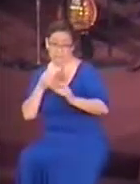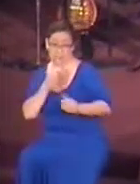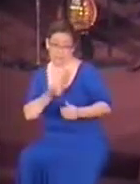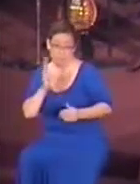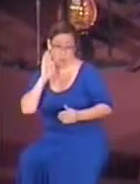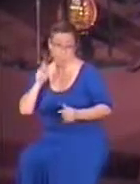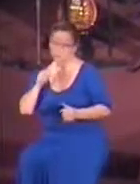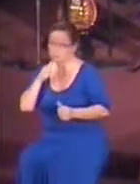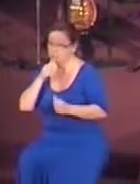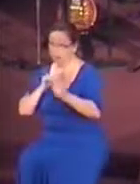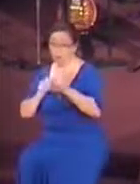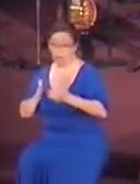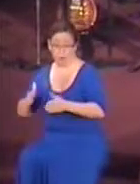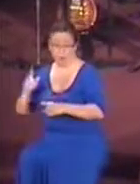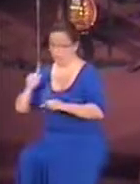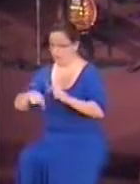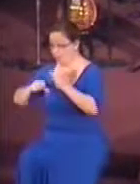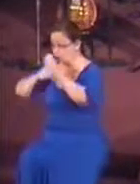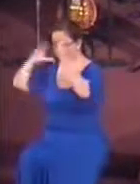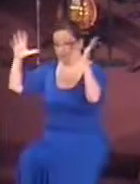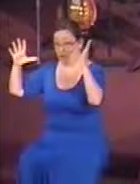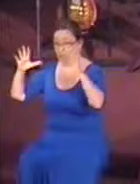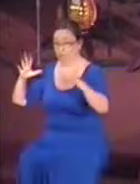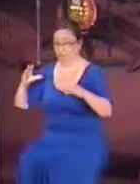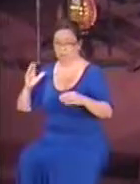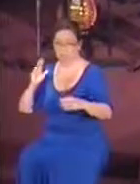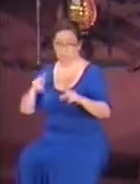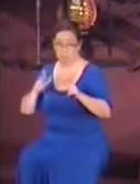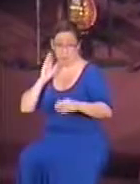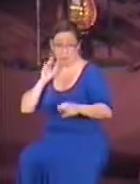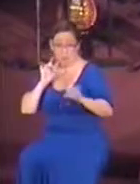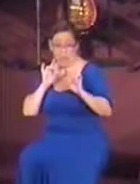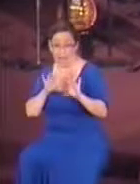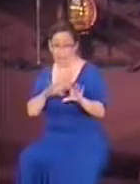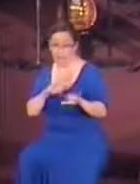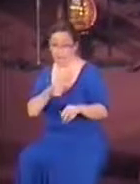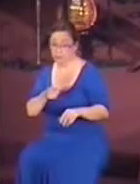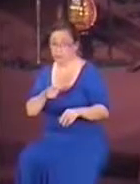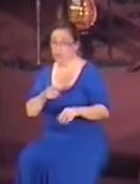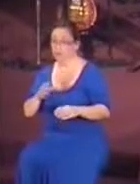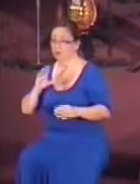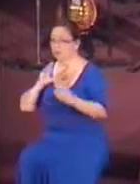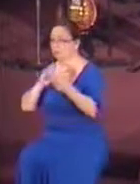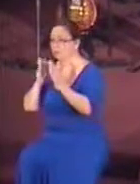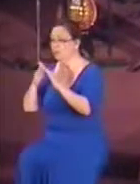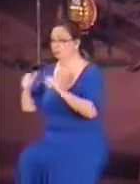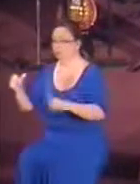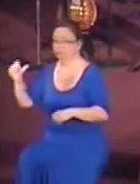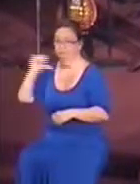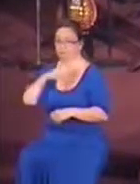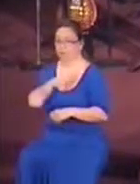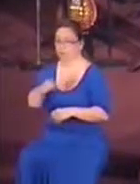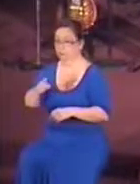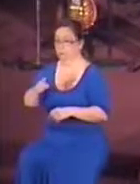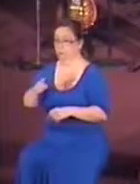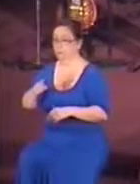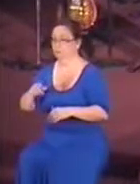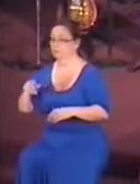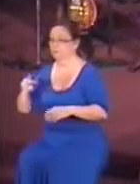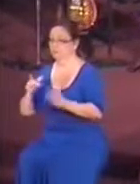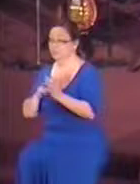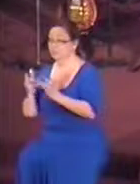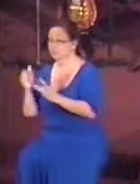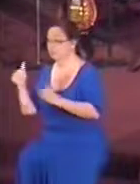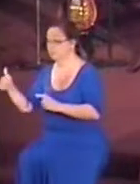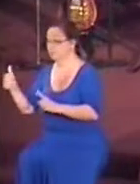never imagine. They were hated and ostracized by their community and their religious leaders. And then finally, Jesus himself